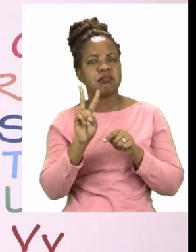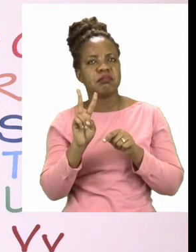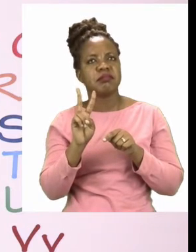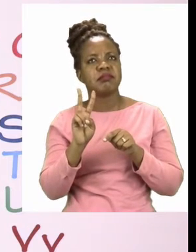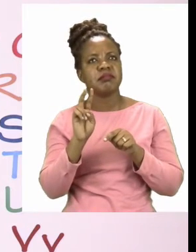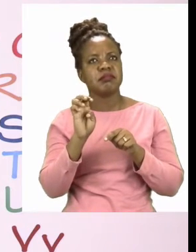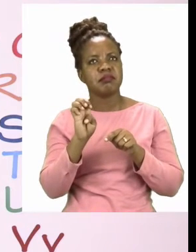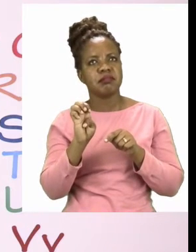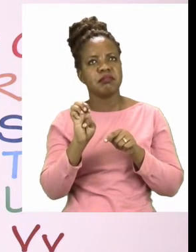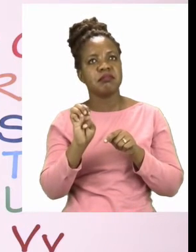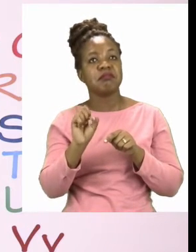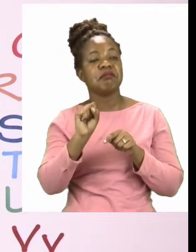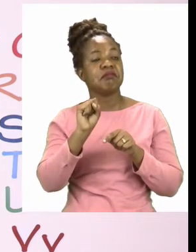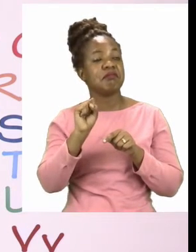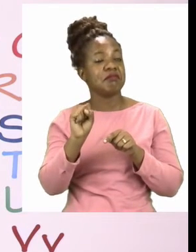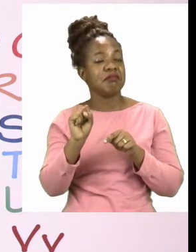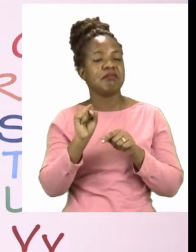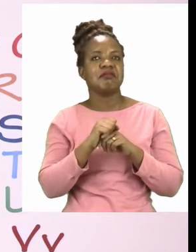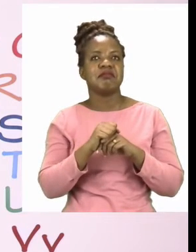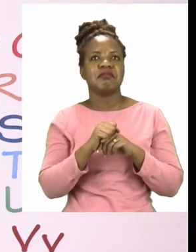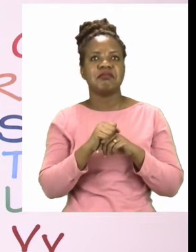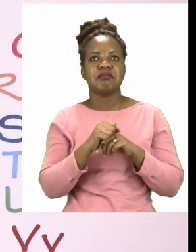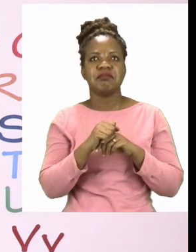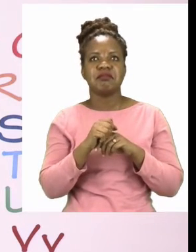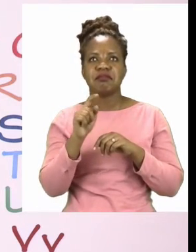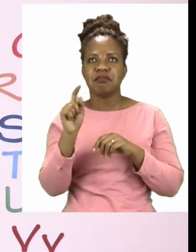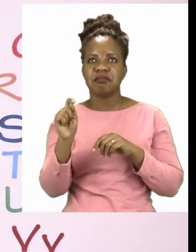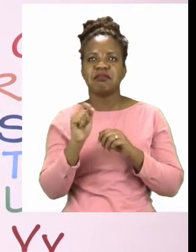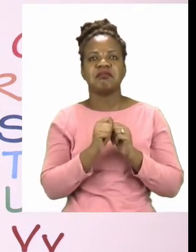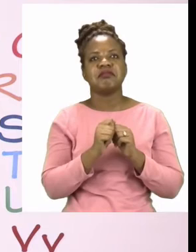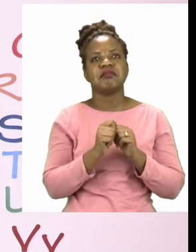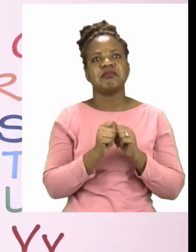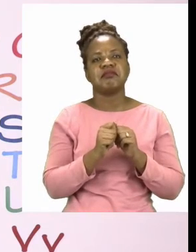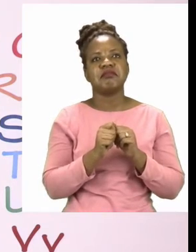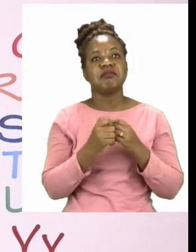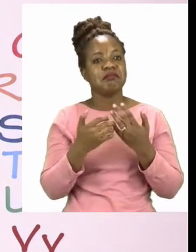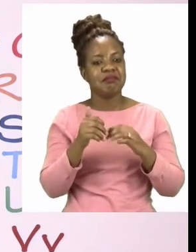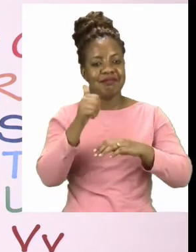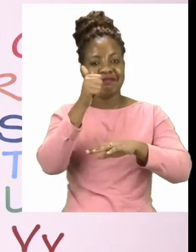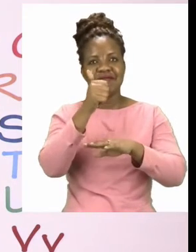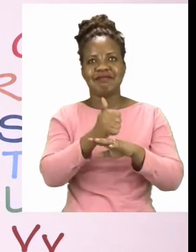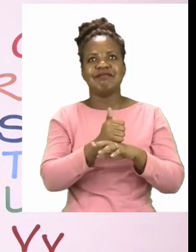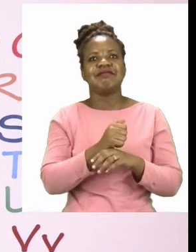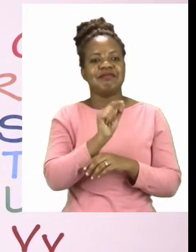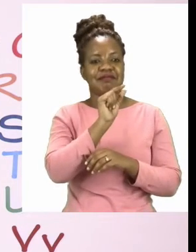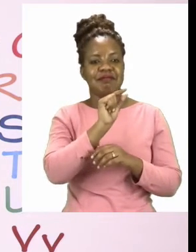V, E, S, and T. So that means we have found our